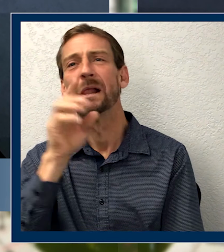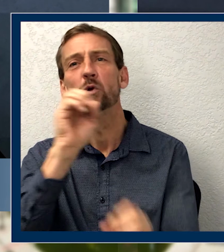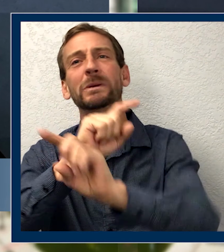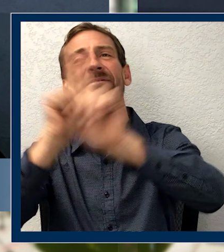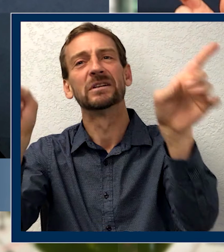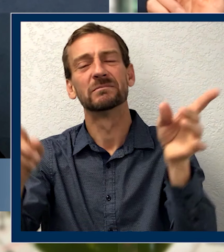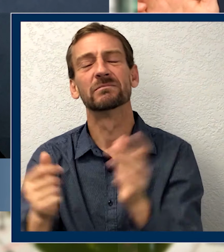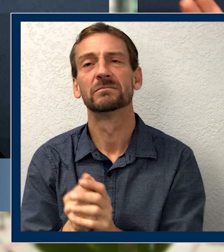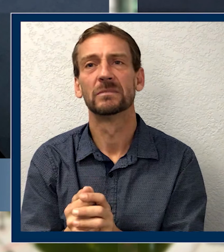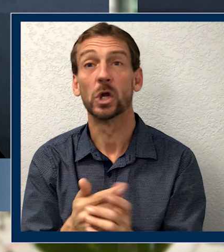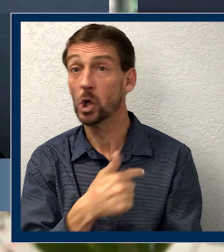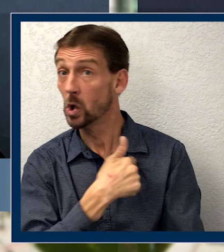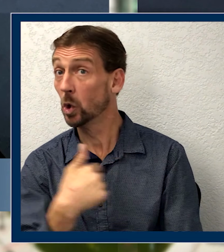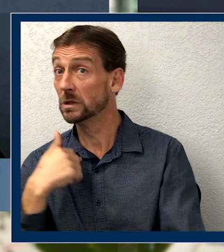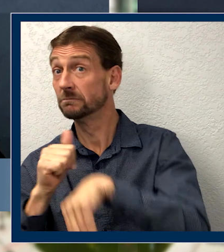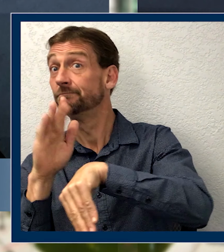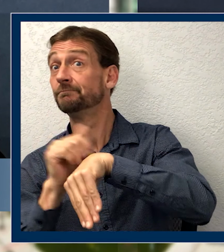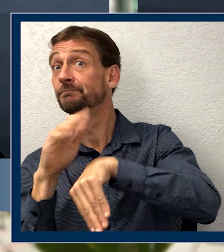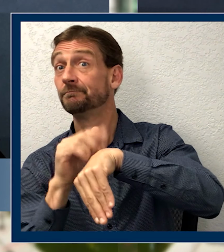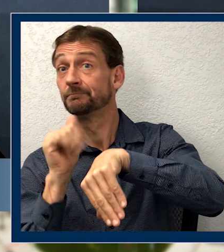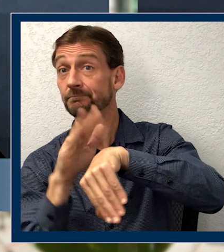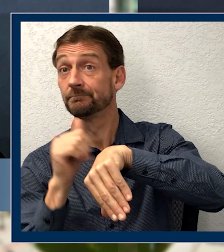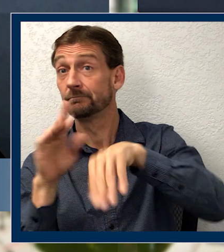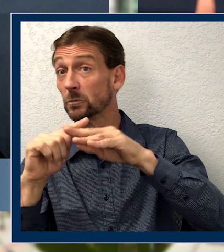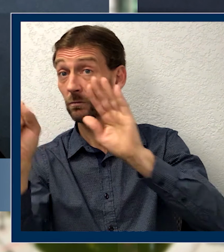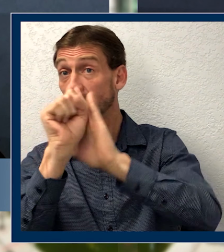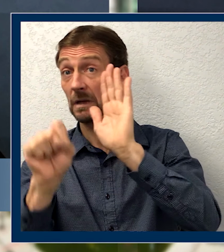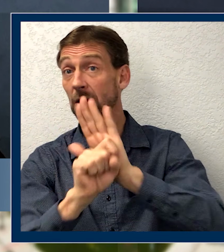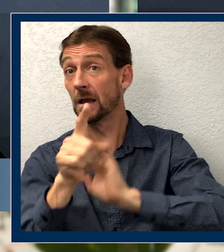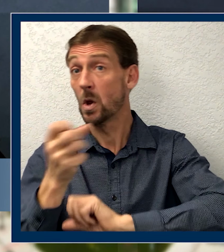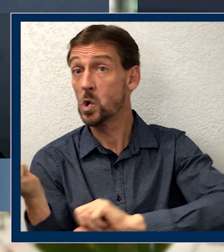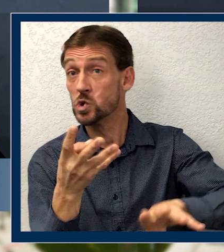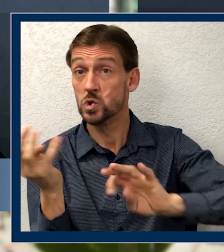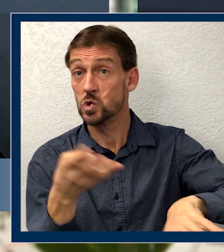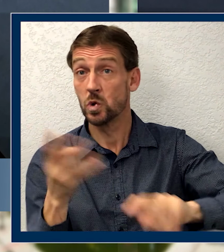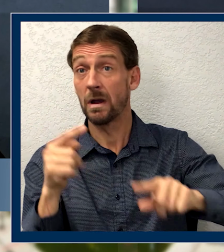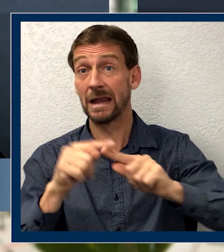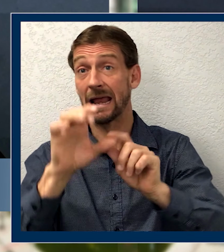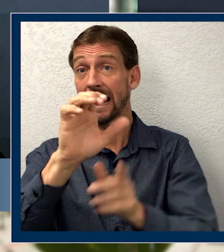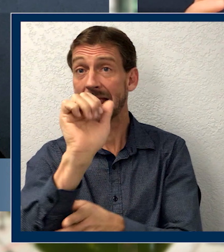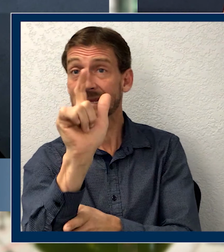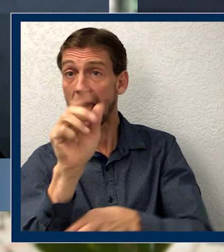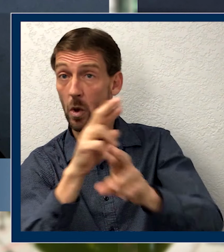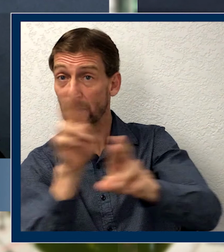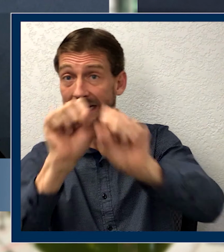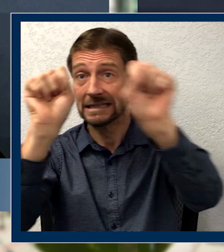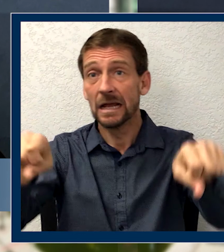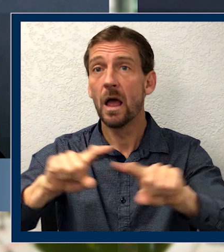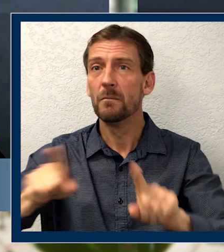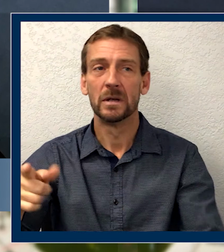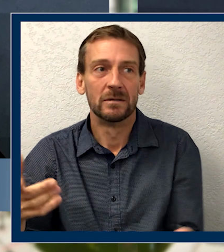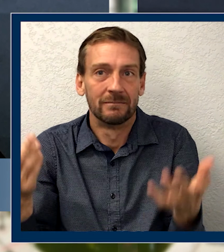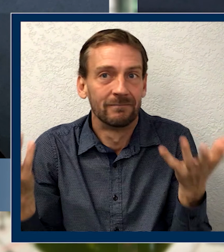difference. So we're sending all that information to the state. They're loading it into the CalReady system, but